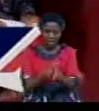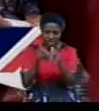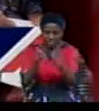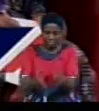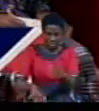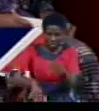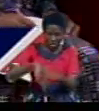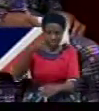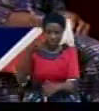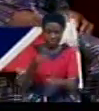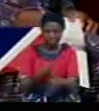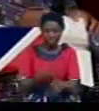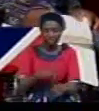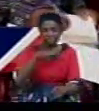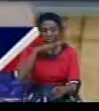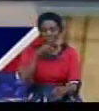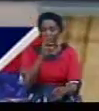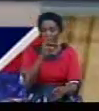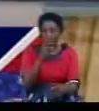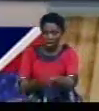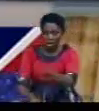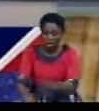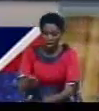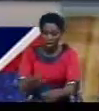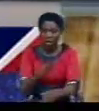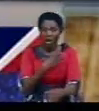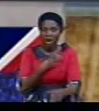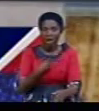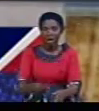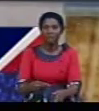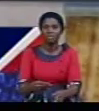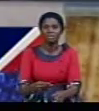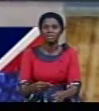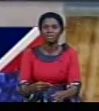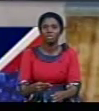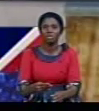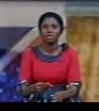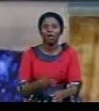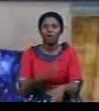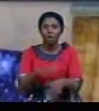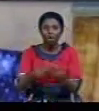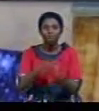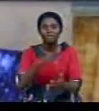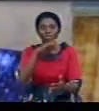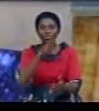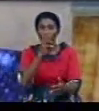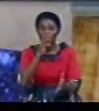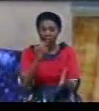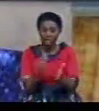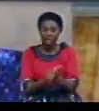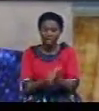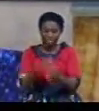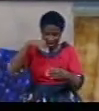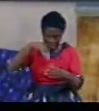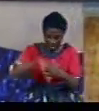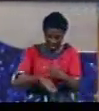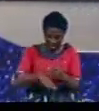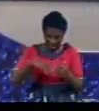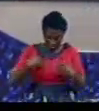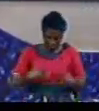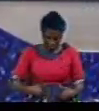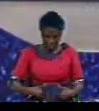well and took all the dirty water that went into him pumped everything out